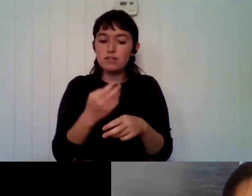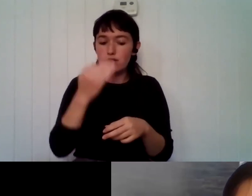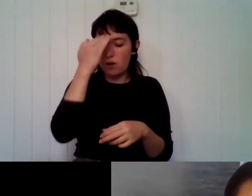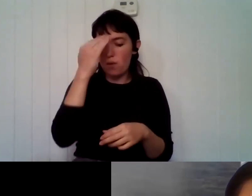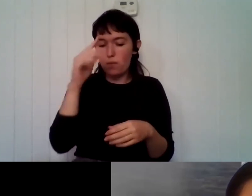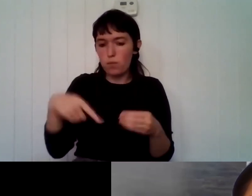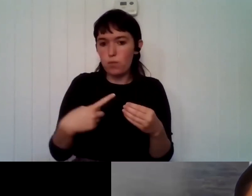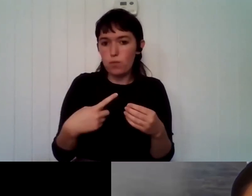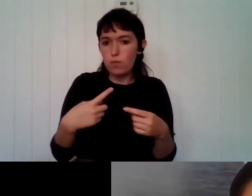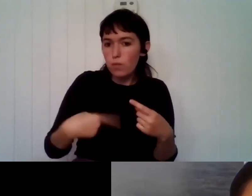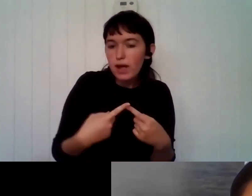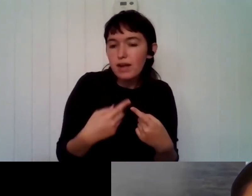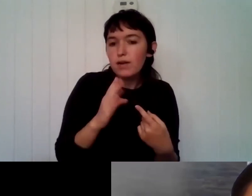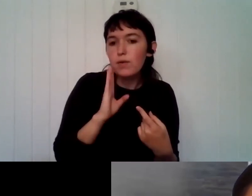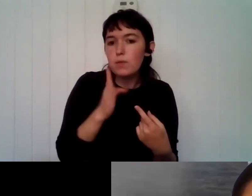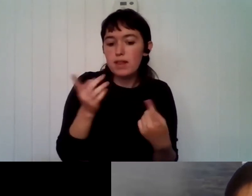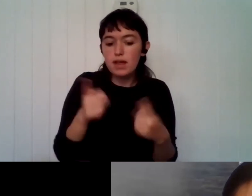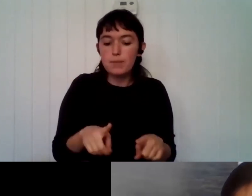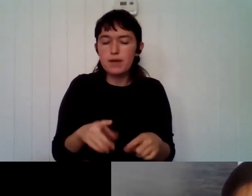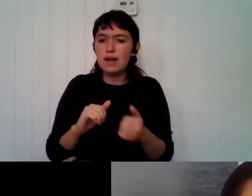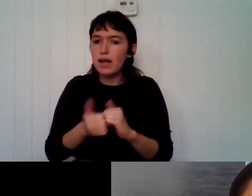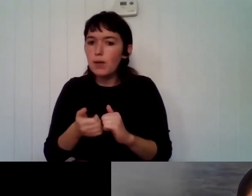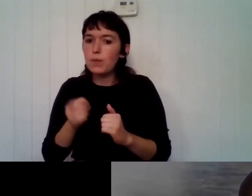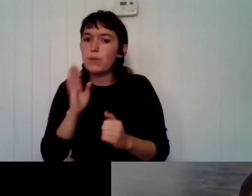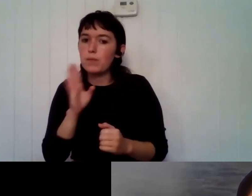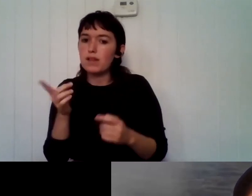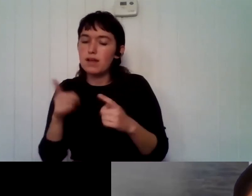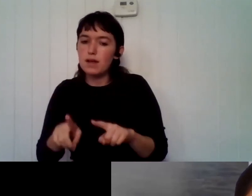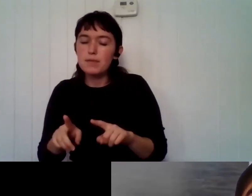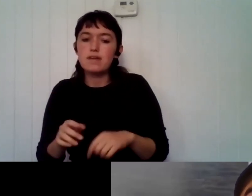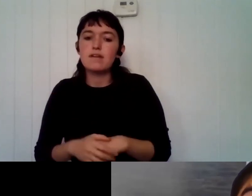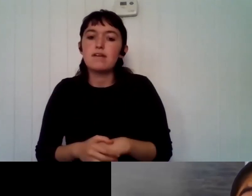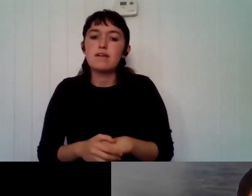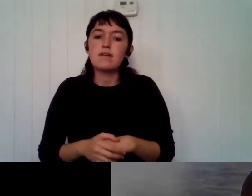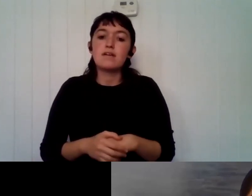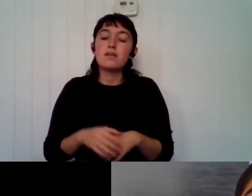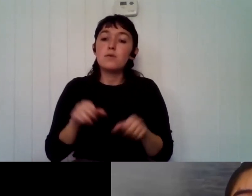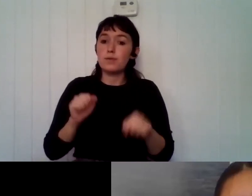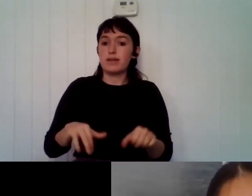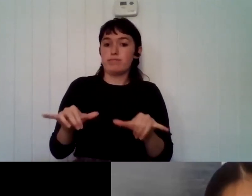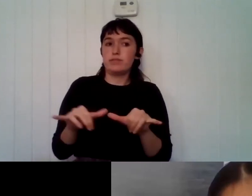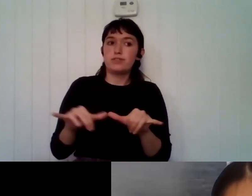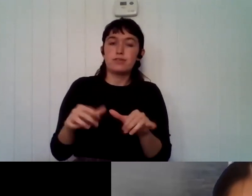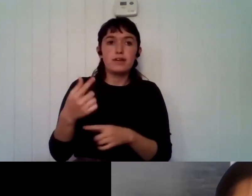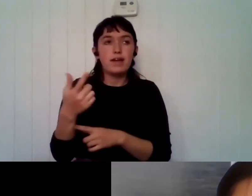of evidence that a volcano is a volcano with gases or earthquakes